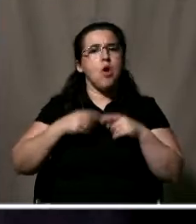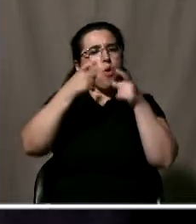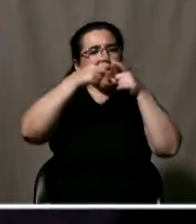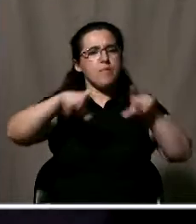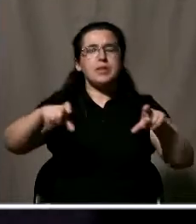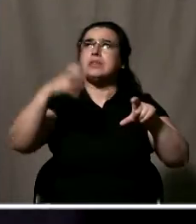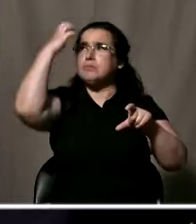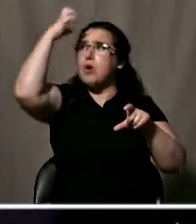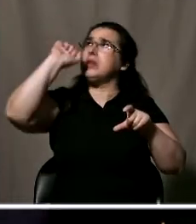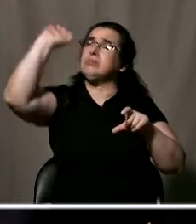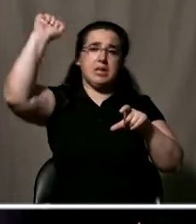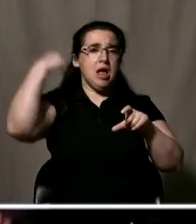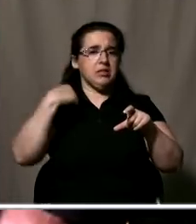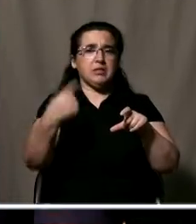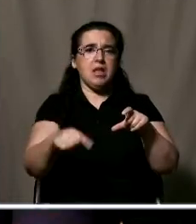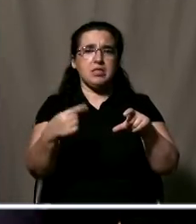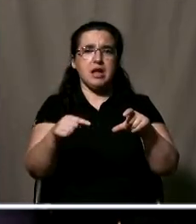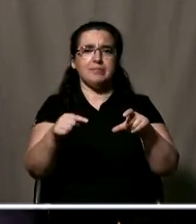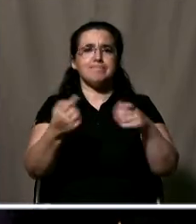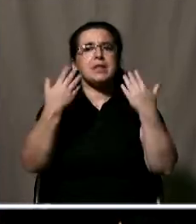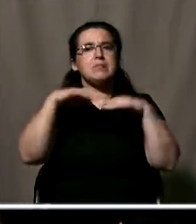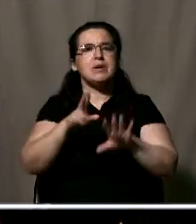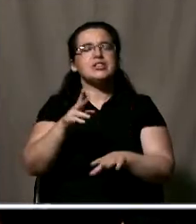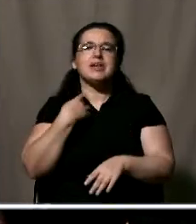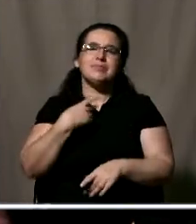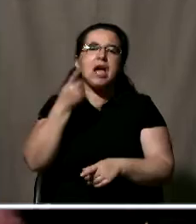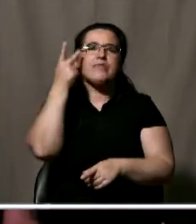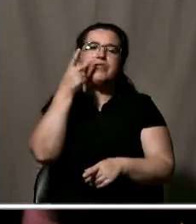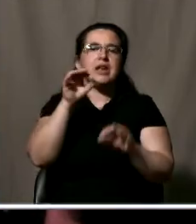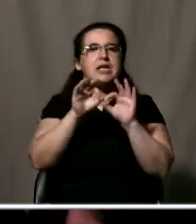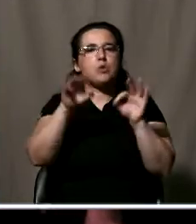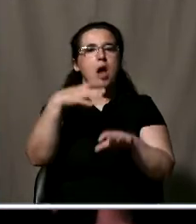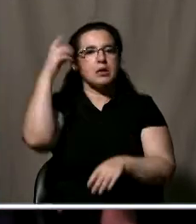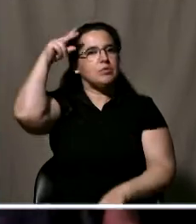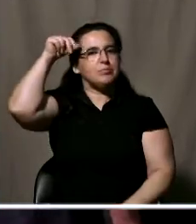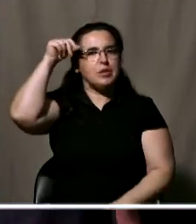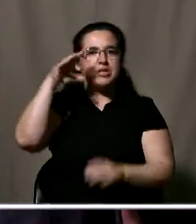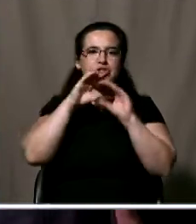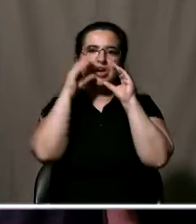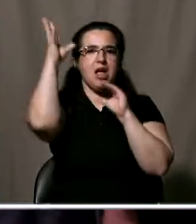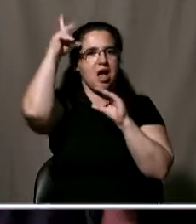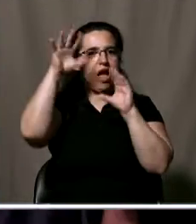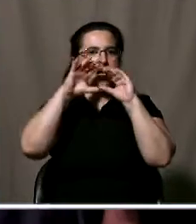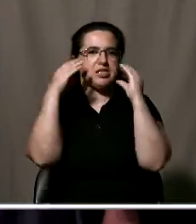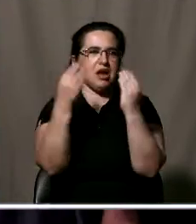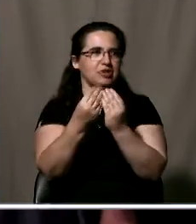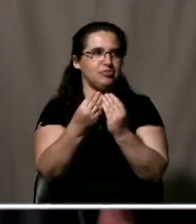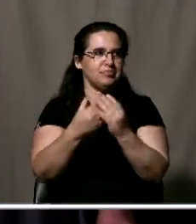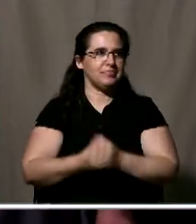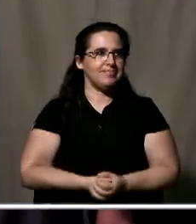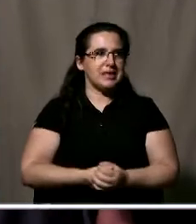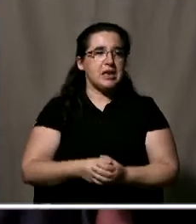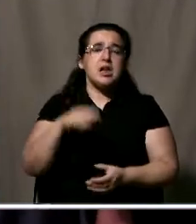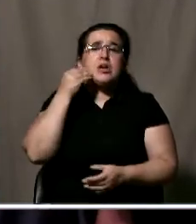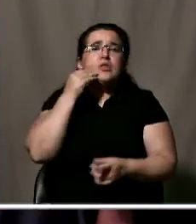are living on cheese and crackers. Mas estão a viver em bolachas e queijo. How do you change that? Como é que mudamos isso?